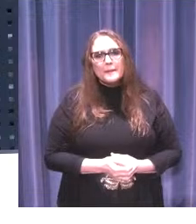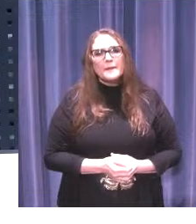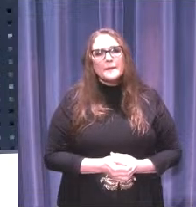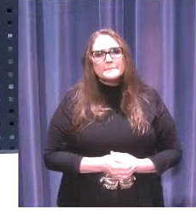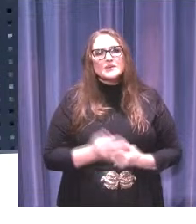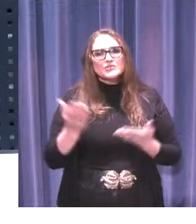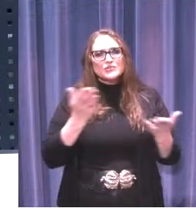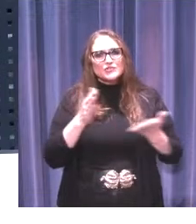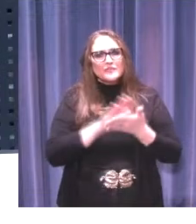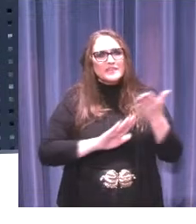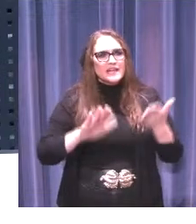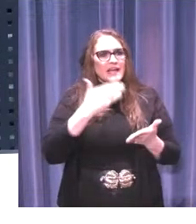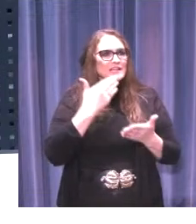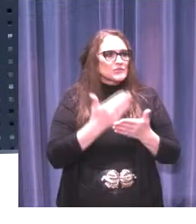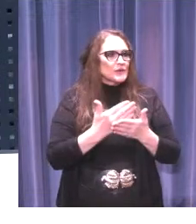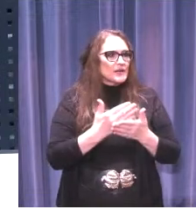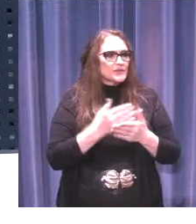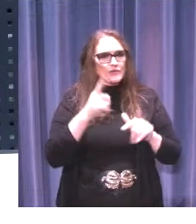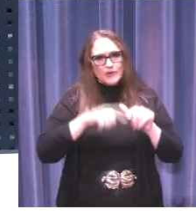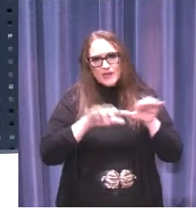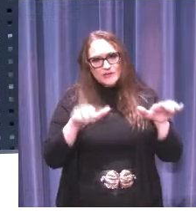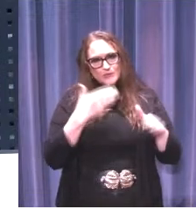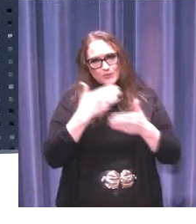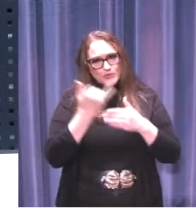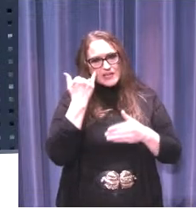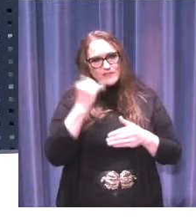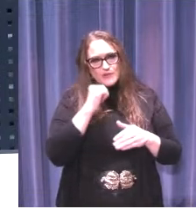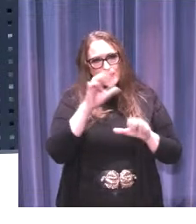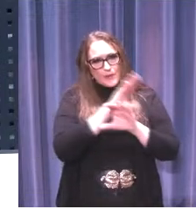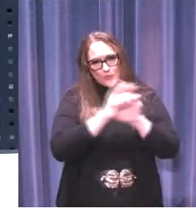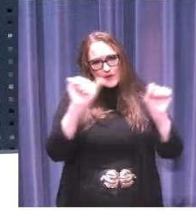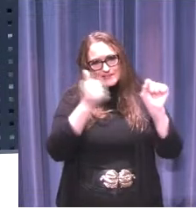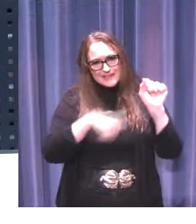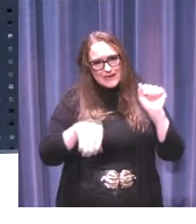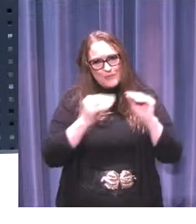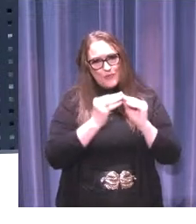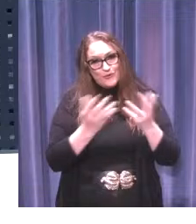serve the college well. You can't do any good if you're not president anymore.